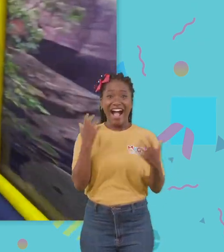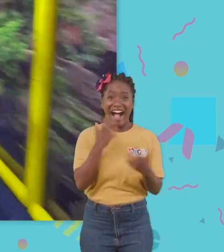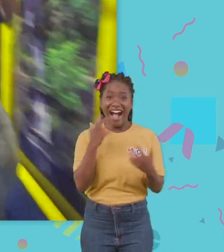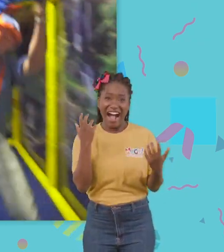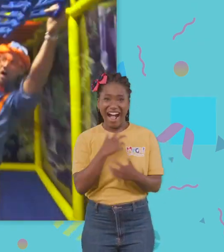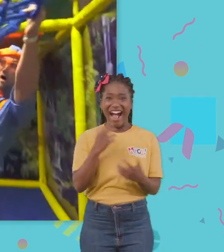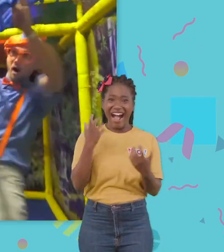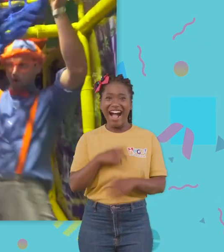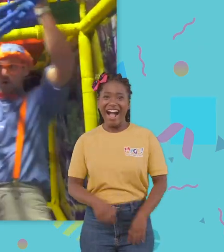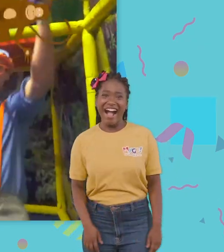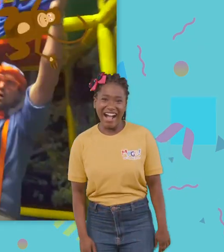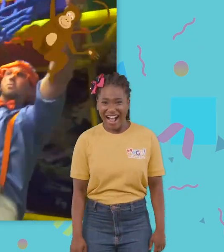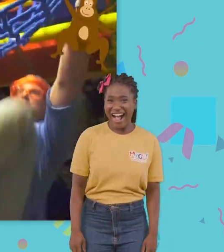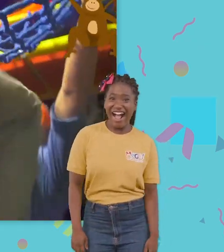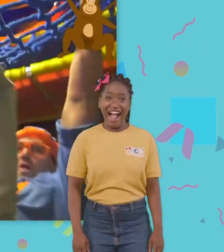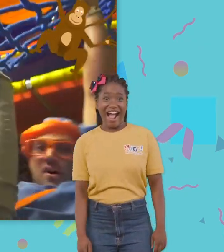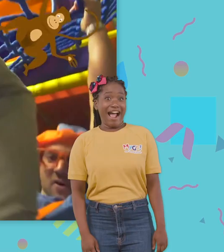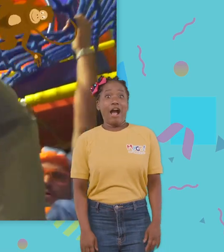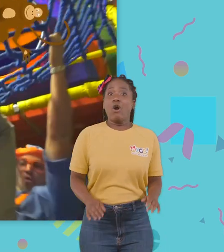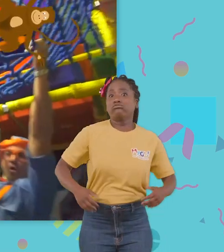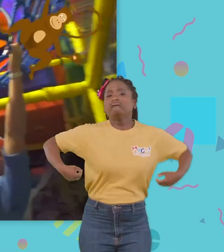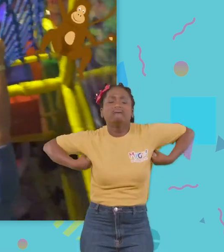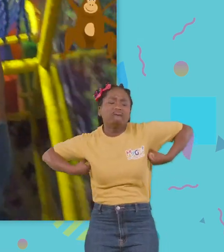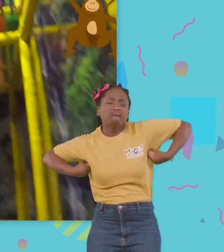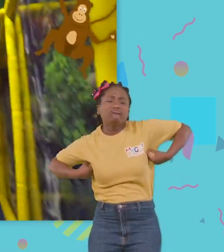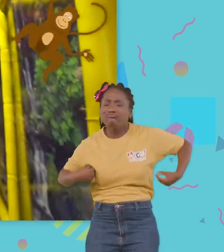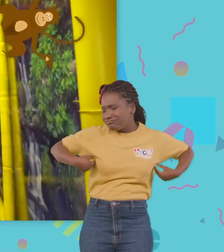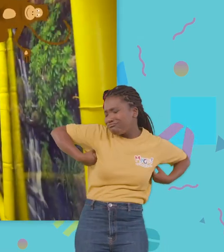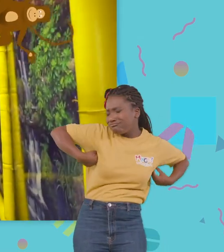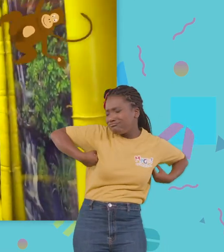Whoa! Whoa! Whoa!